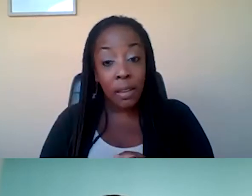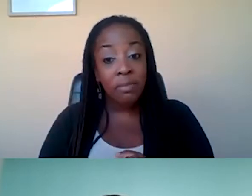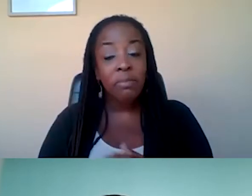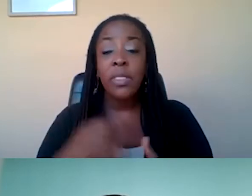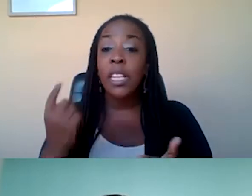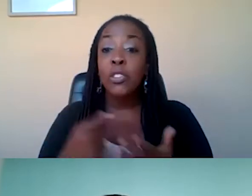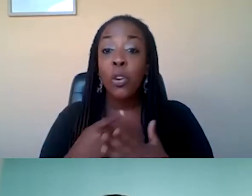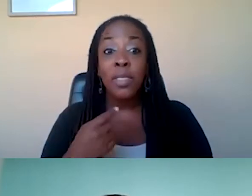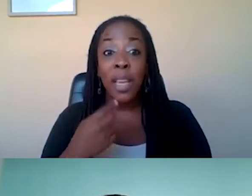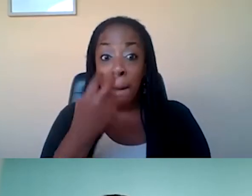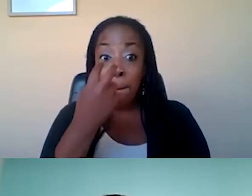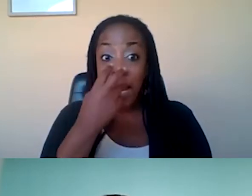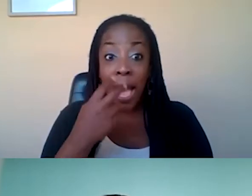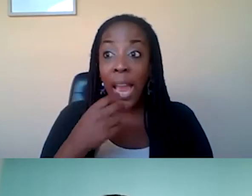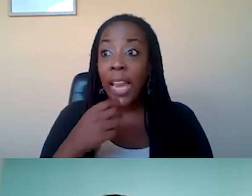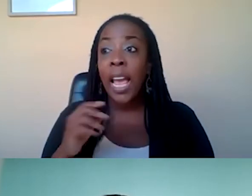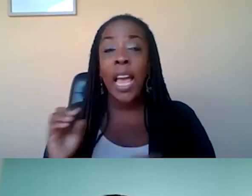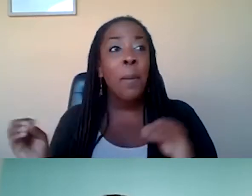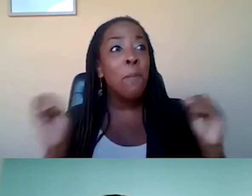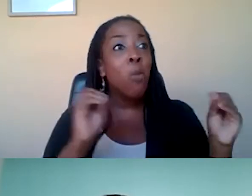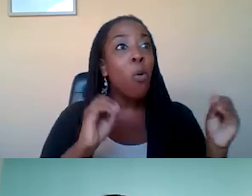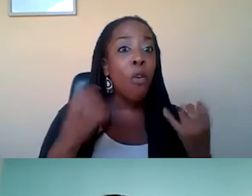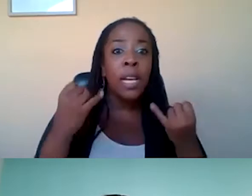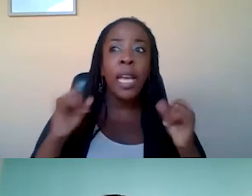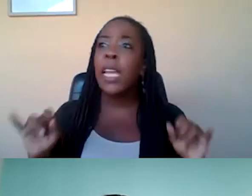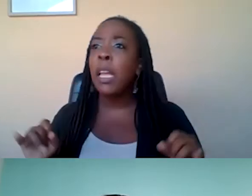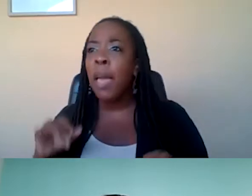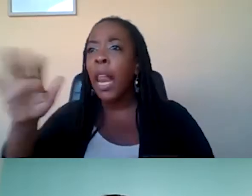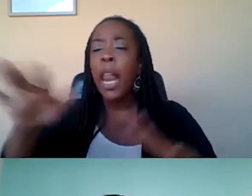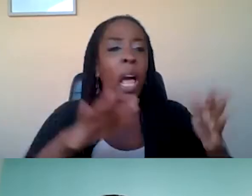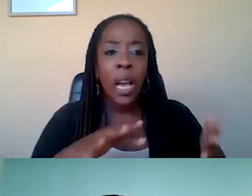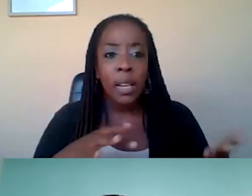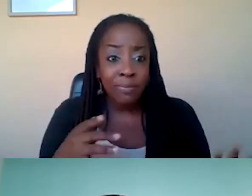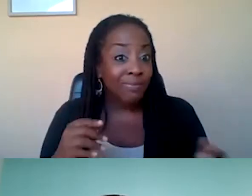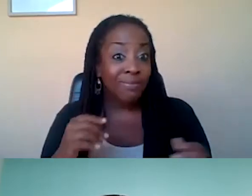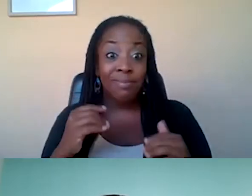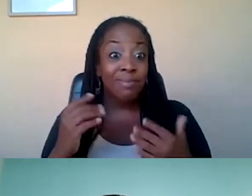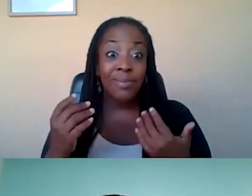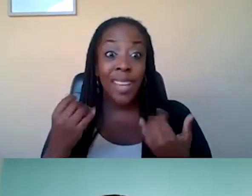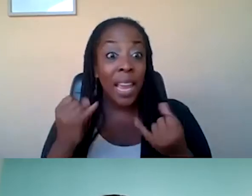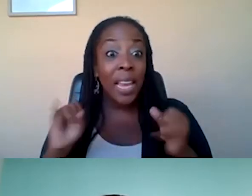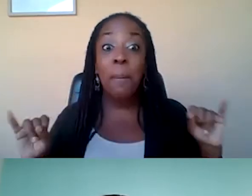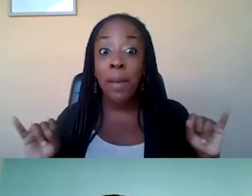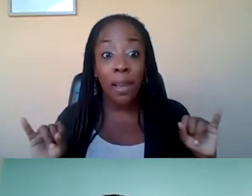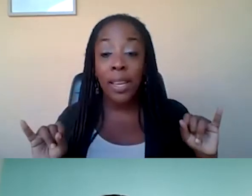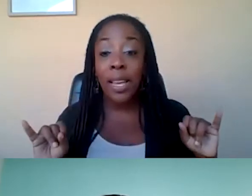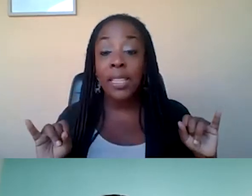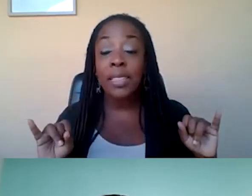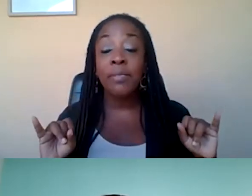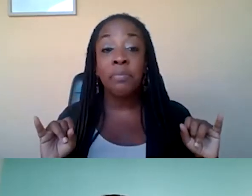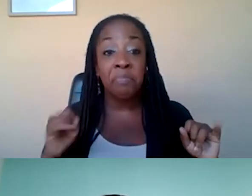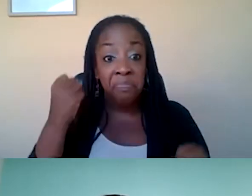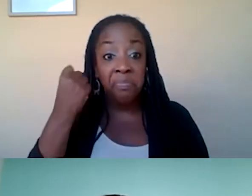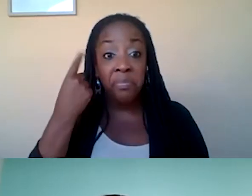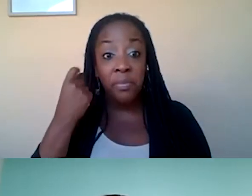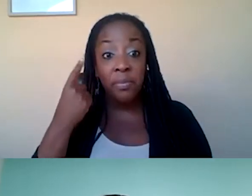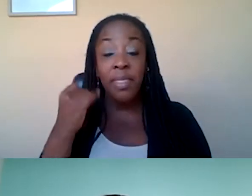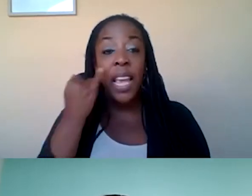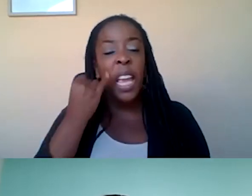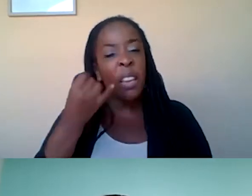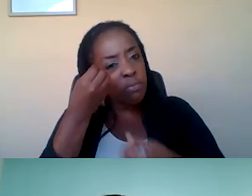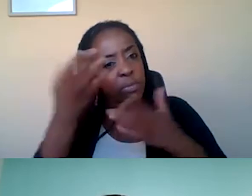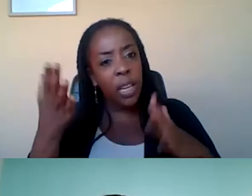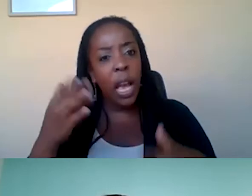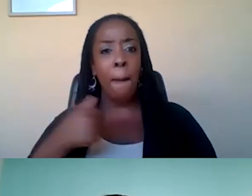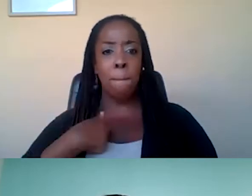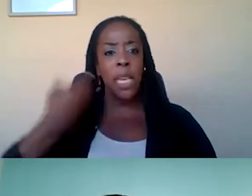and they move around so independently, and visually impaired. They move around so independently that if it is that they tell people that they have